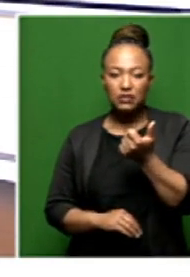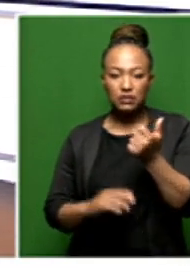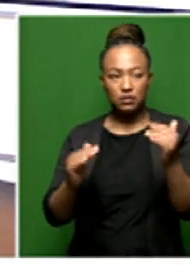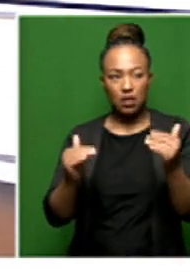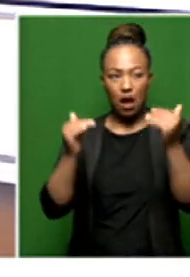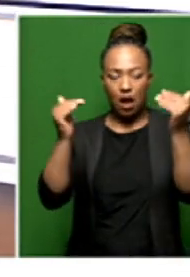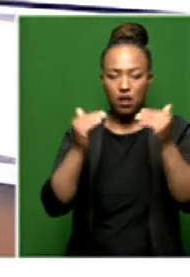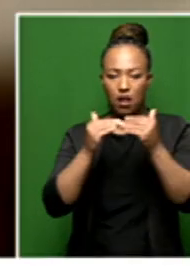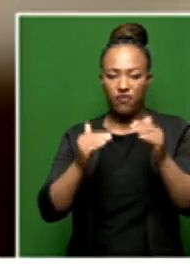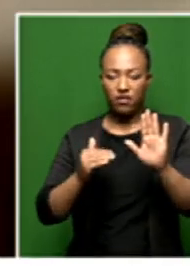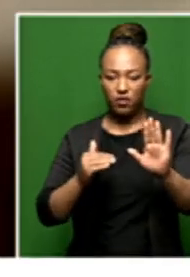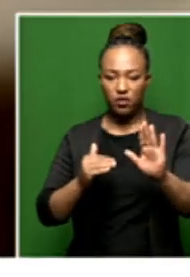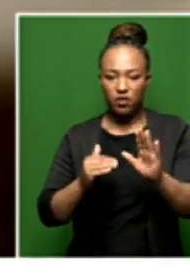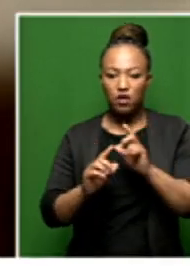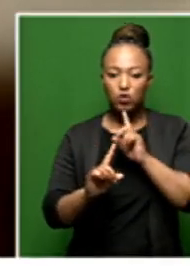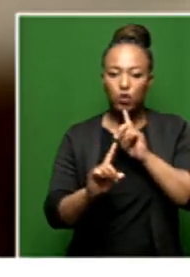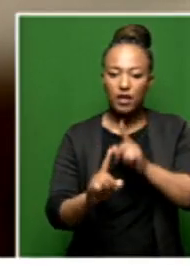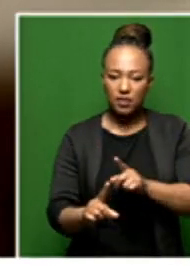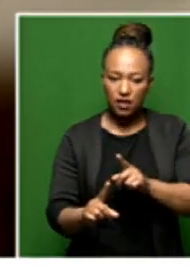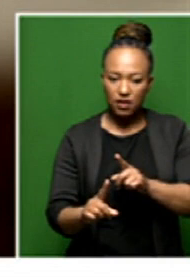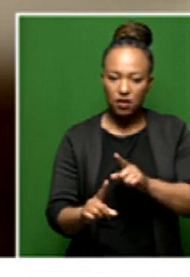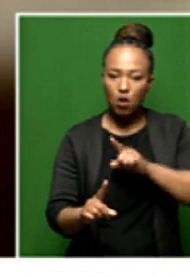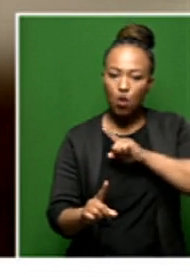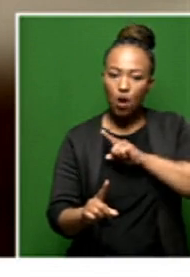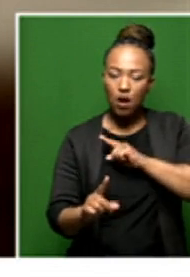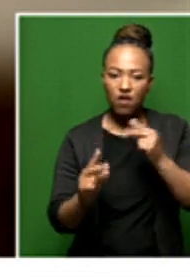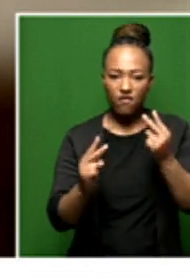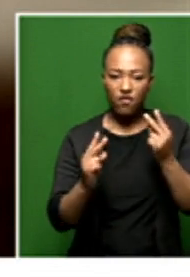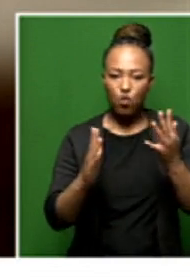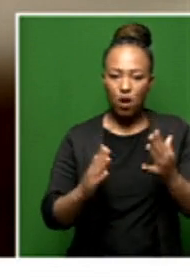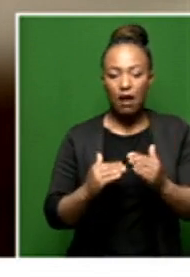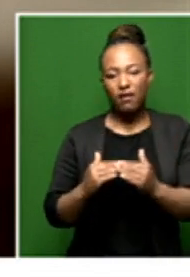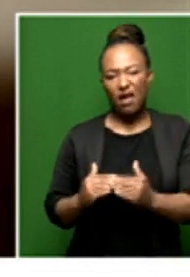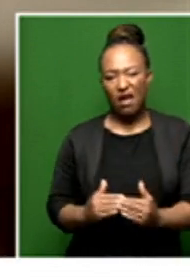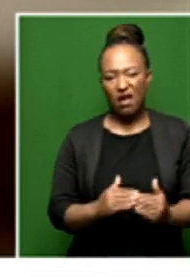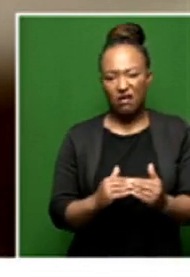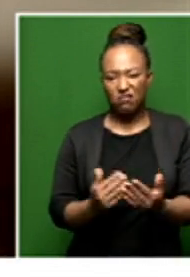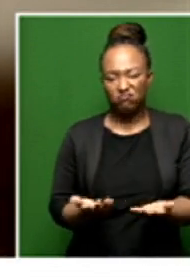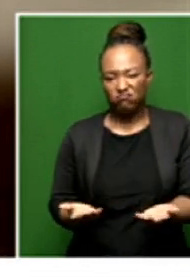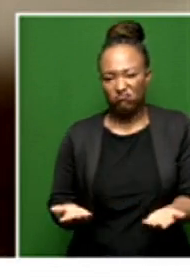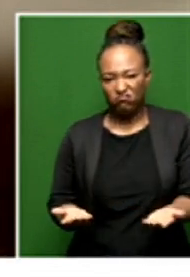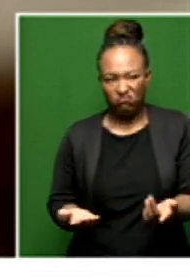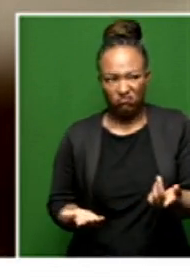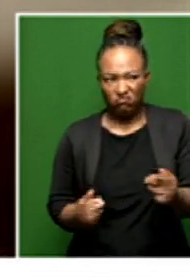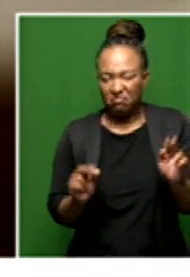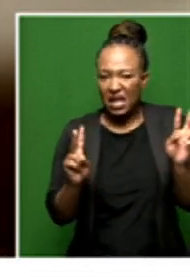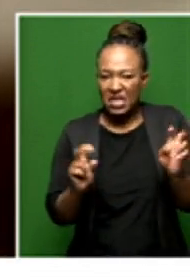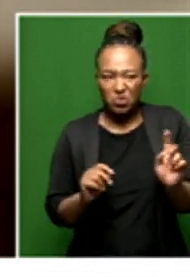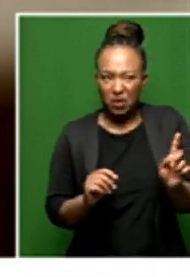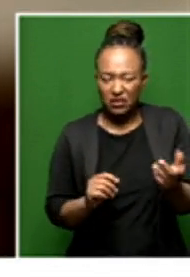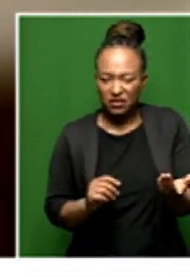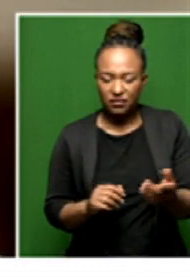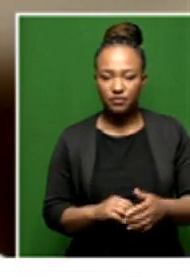level. Just kind of answering the question why your viewers should care, or why this, what is the issue that we're talking